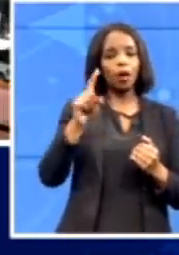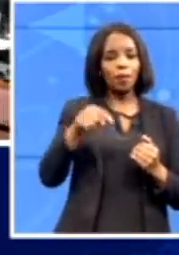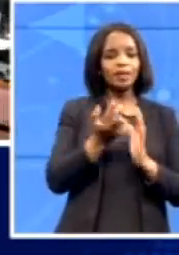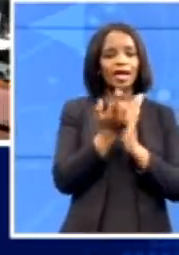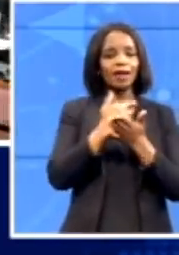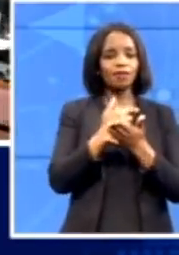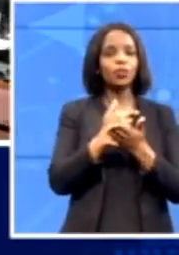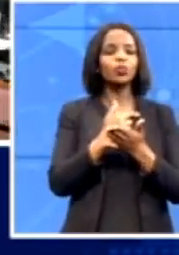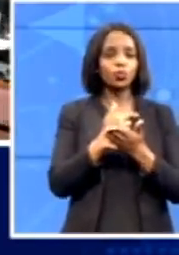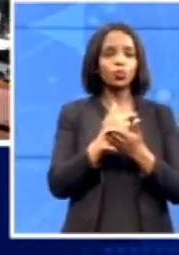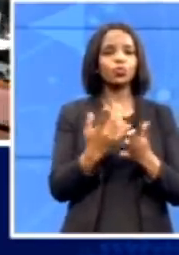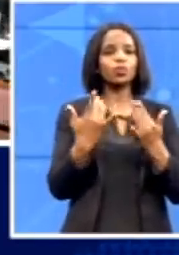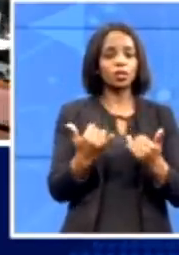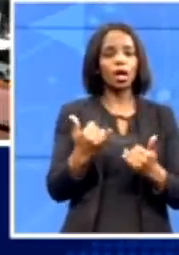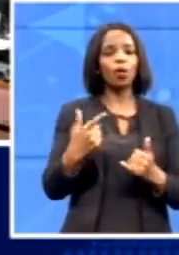our legal expert,